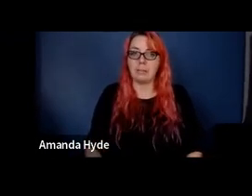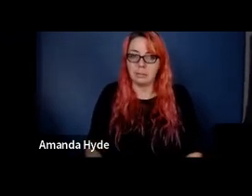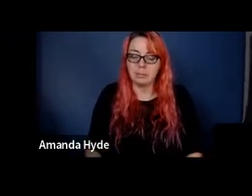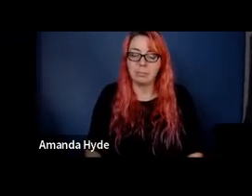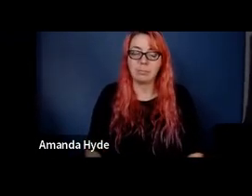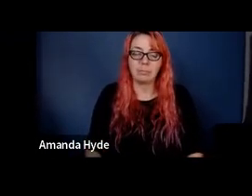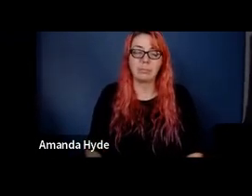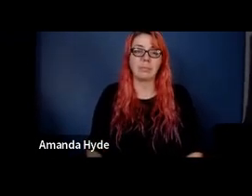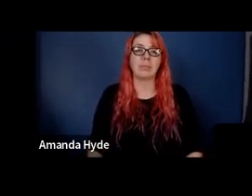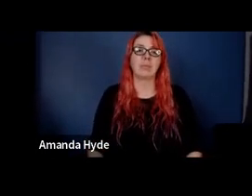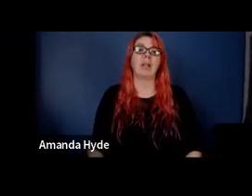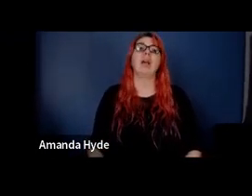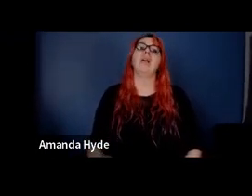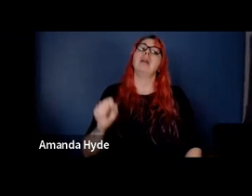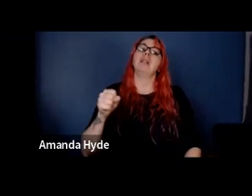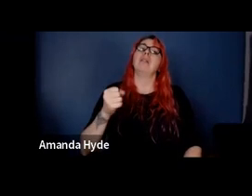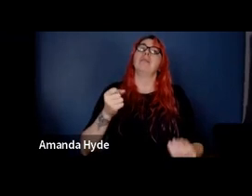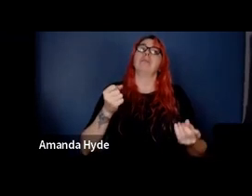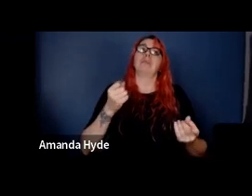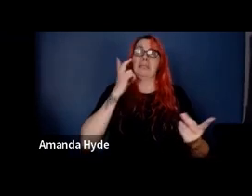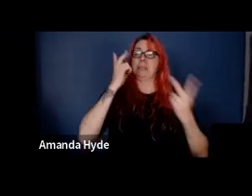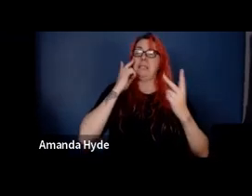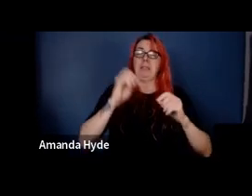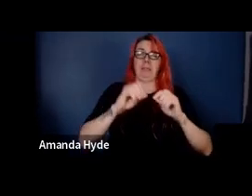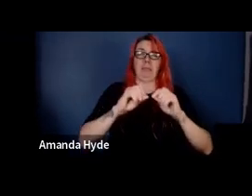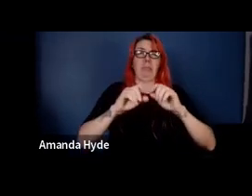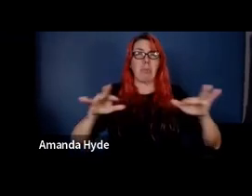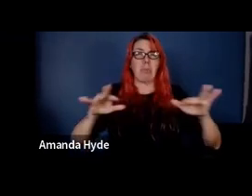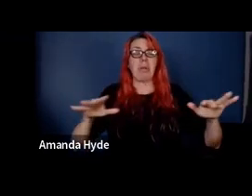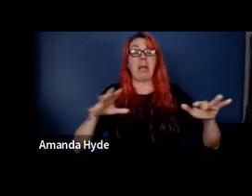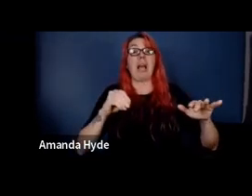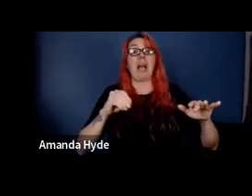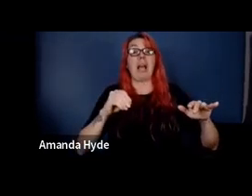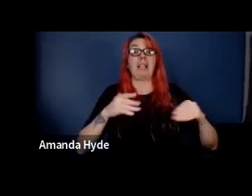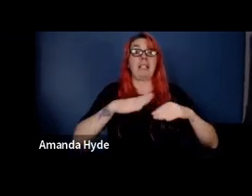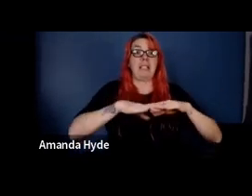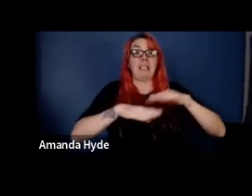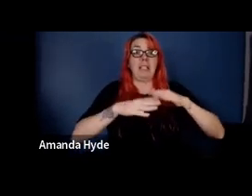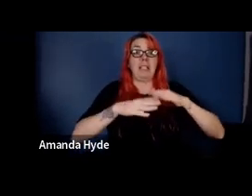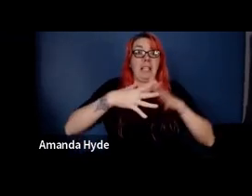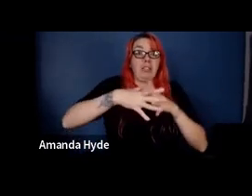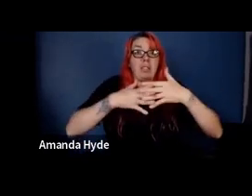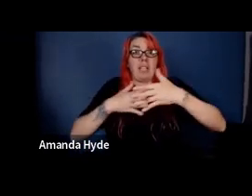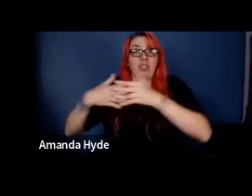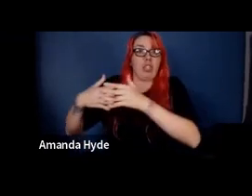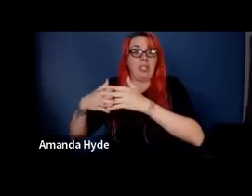cultures and the way culture is defined and the intersectionality. So it's really